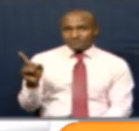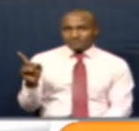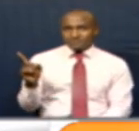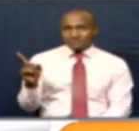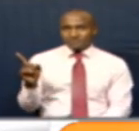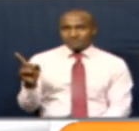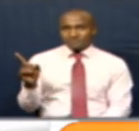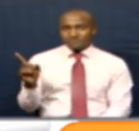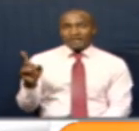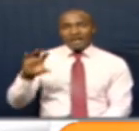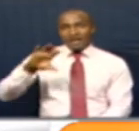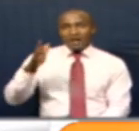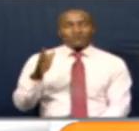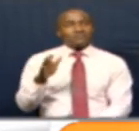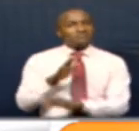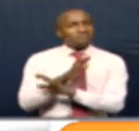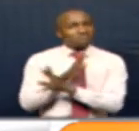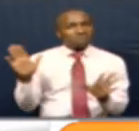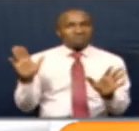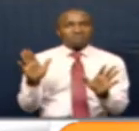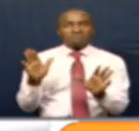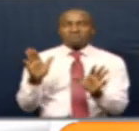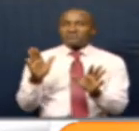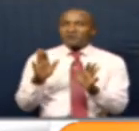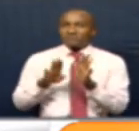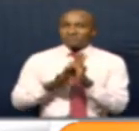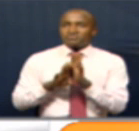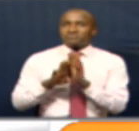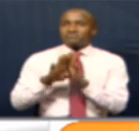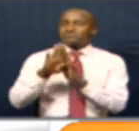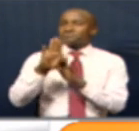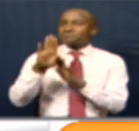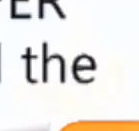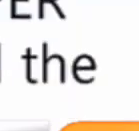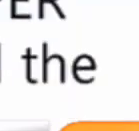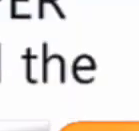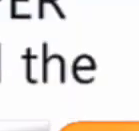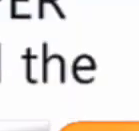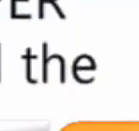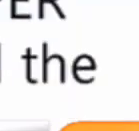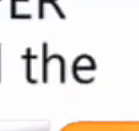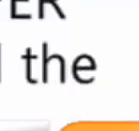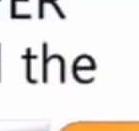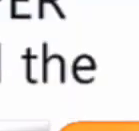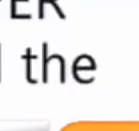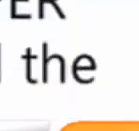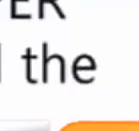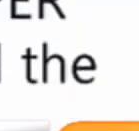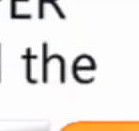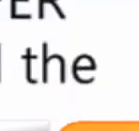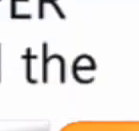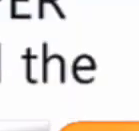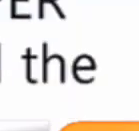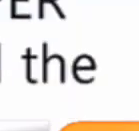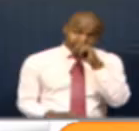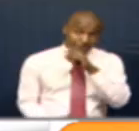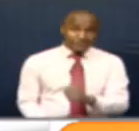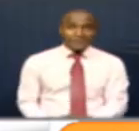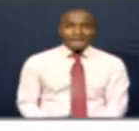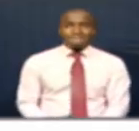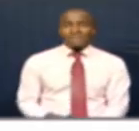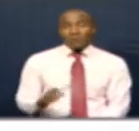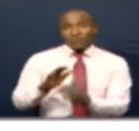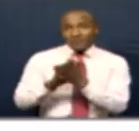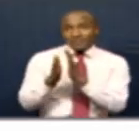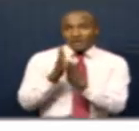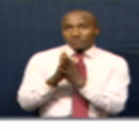the county has not made any effort to put development control guidelines and detailed area plans after the previous regimes